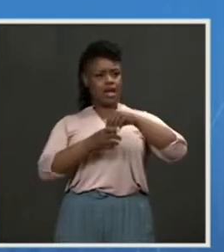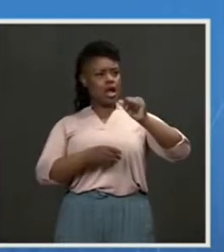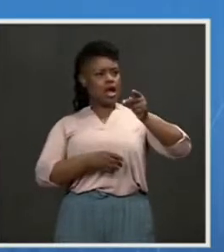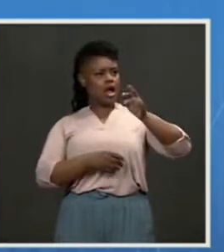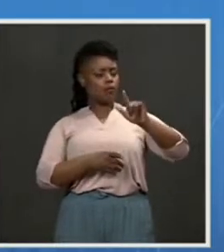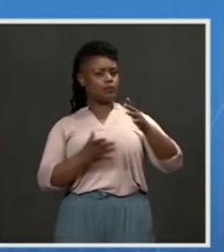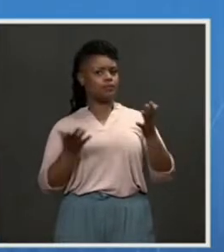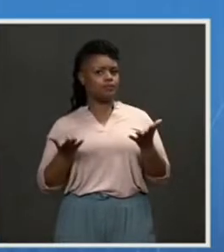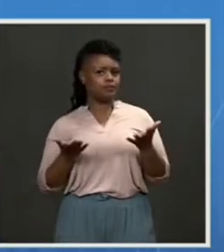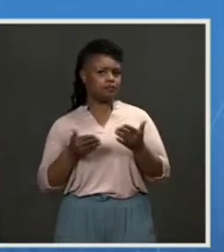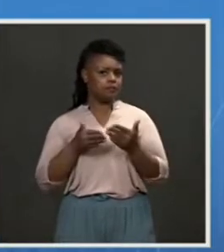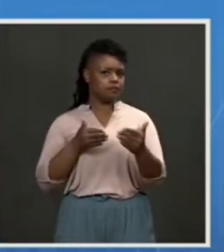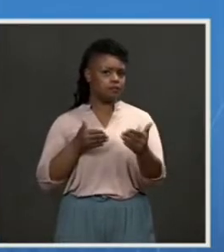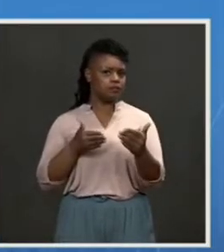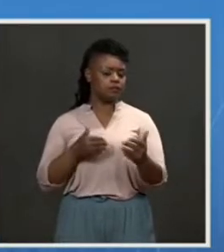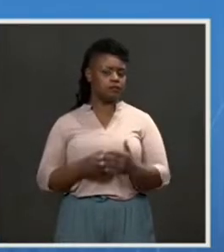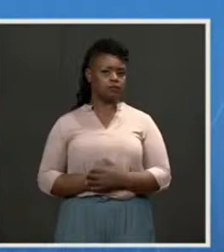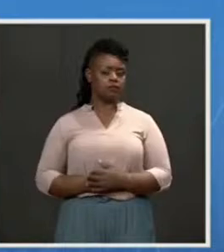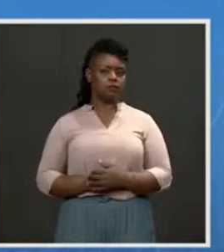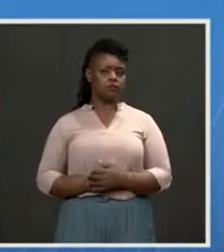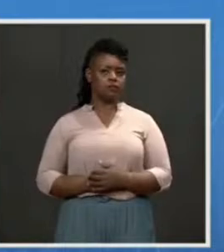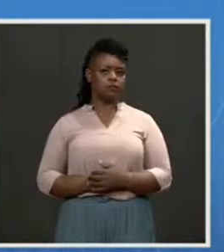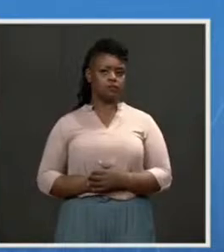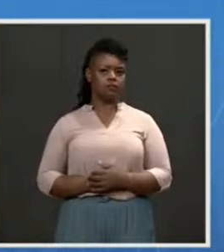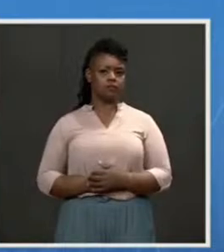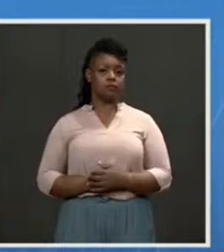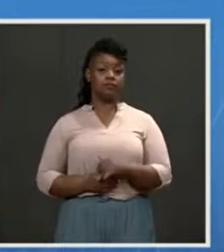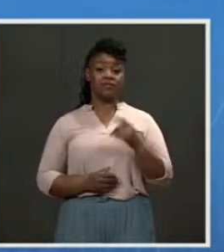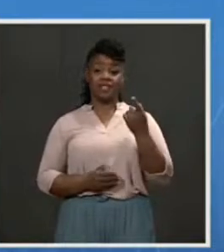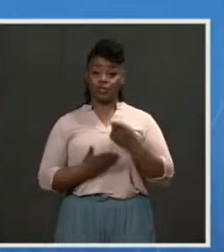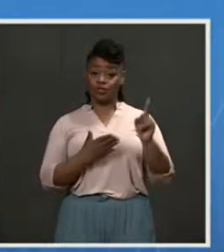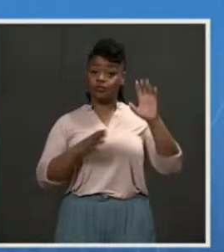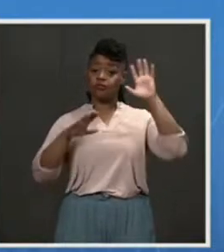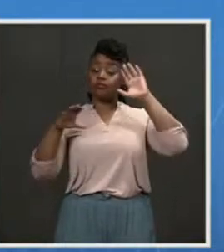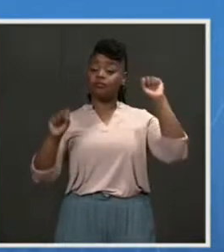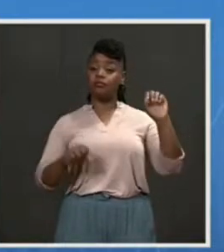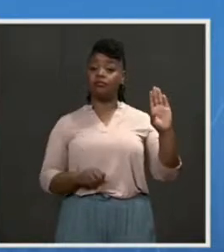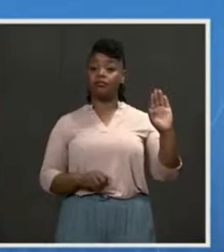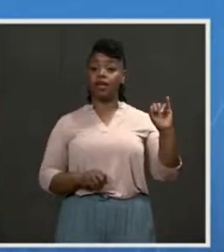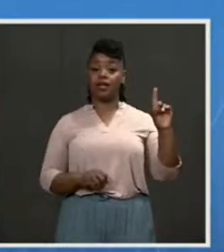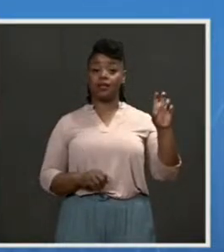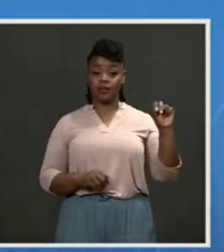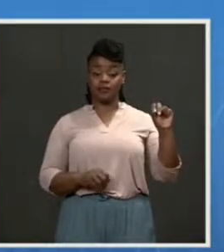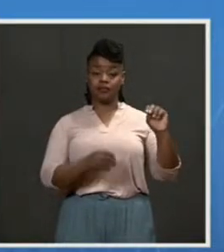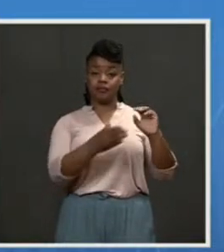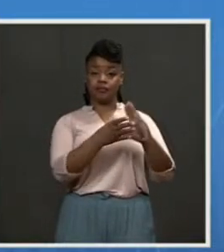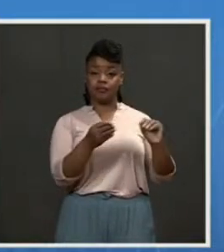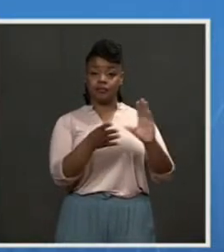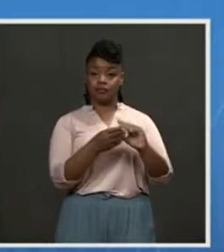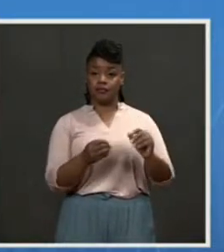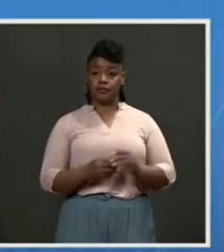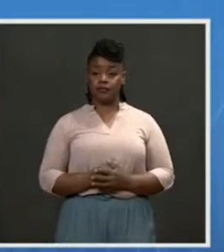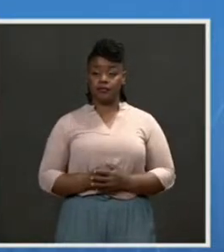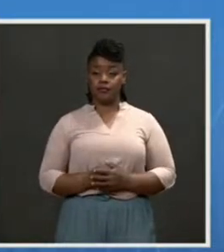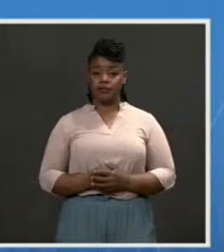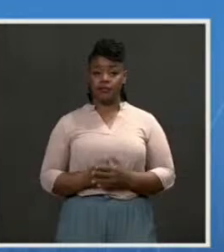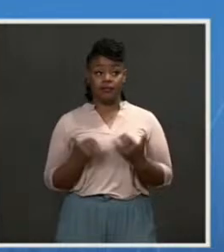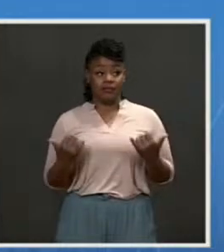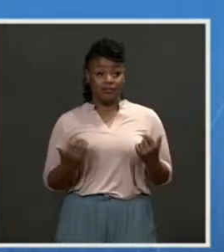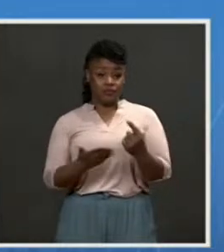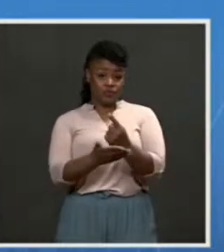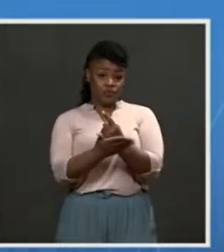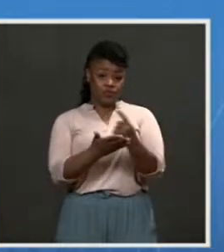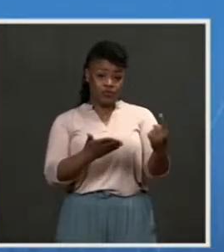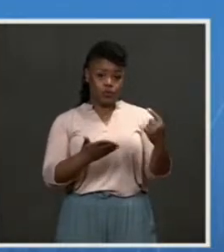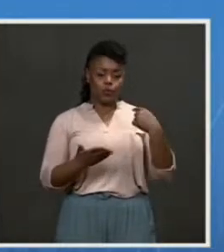you that last week president biden said that he would uh we would over the course of this week make